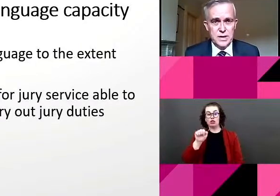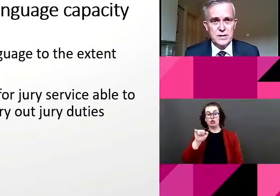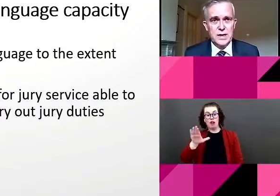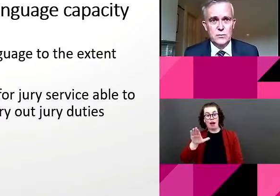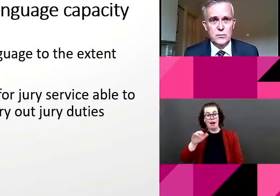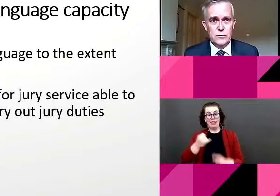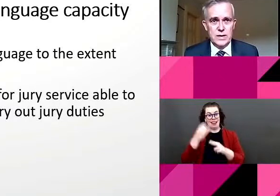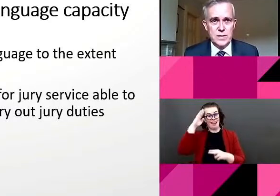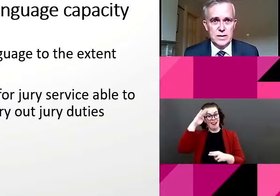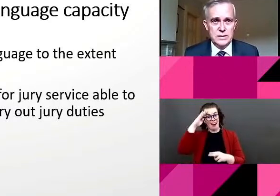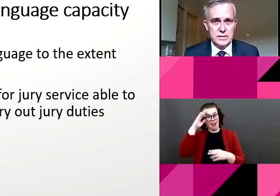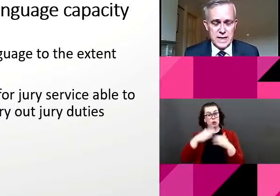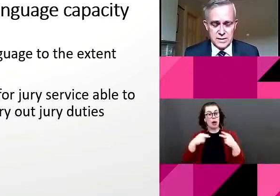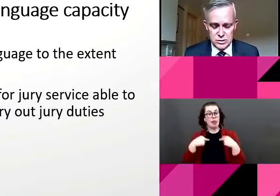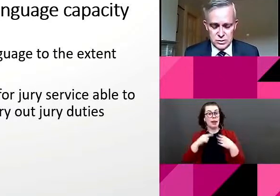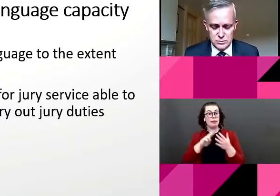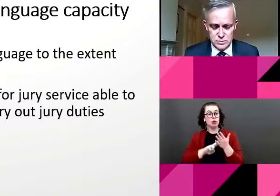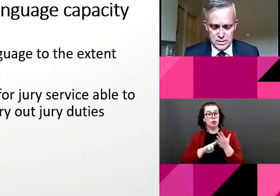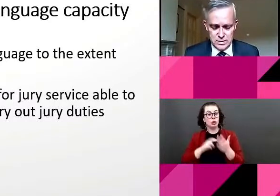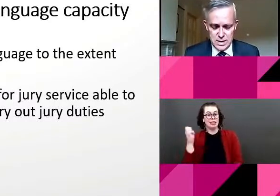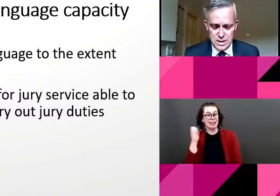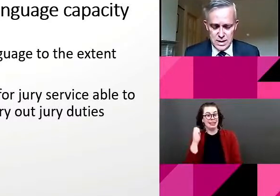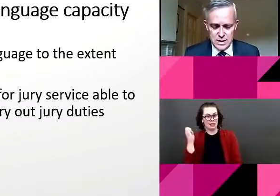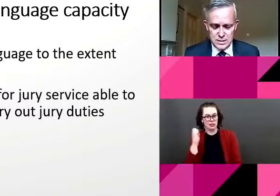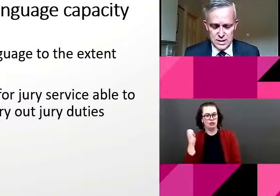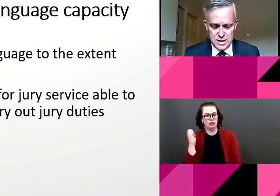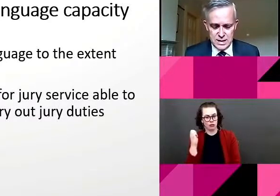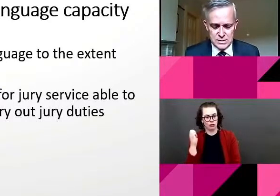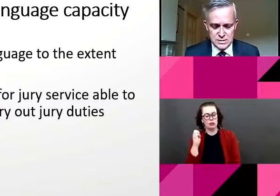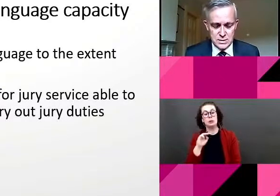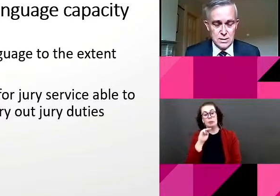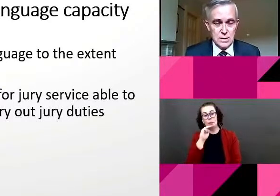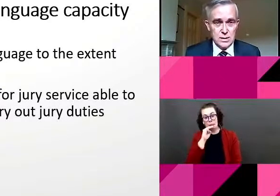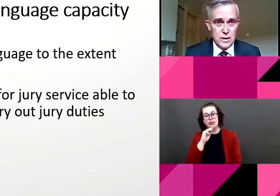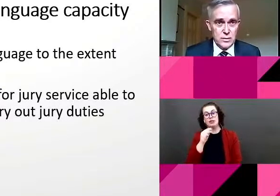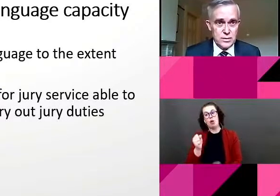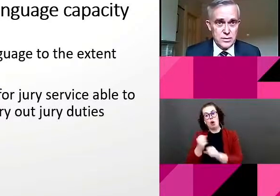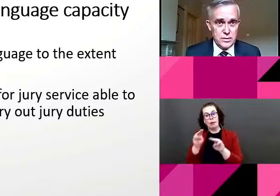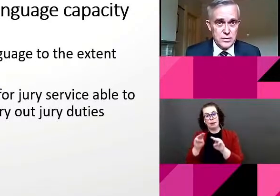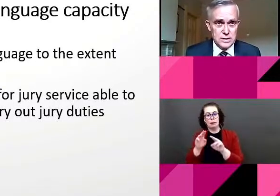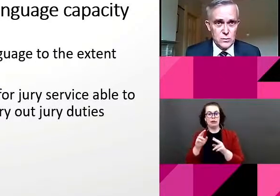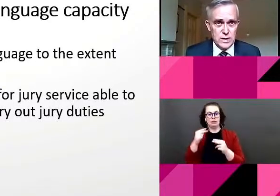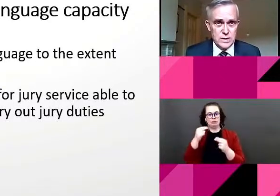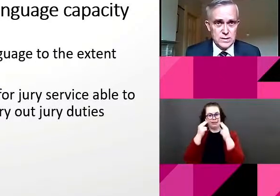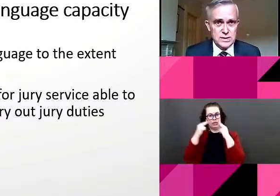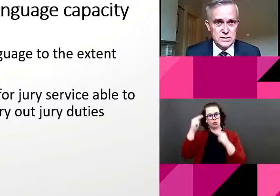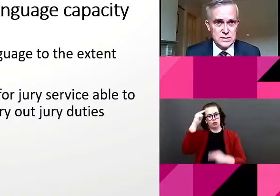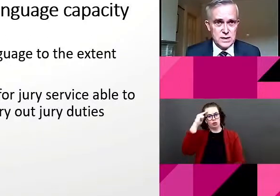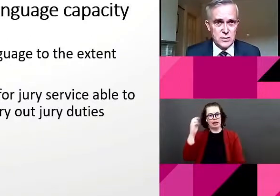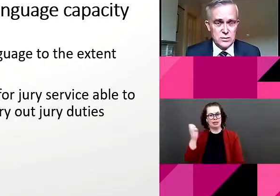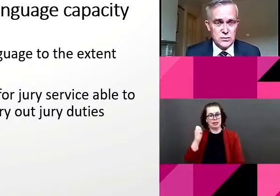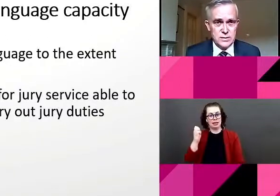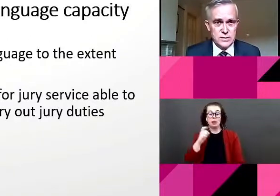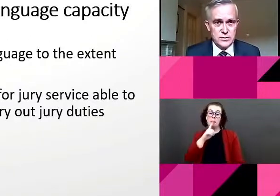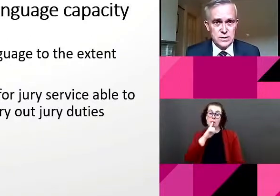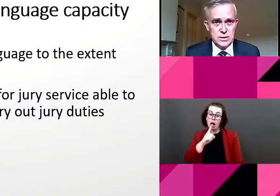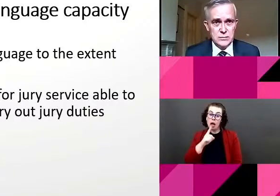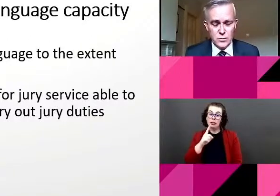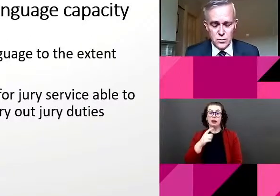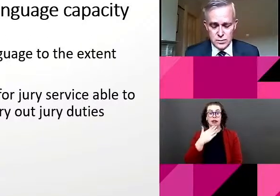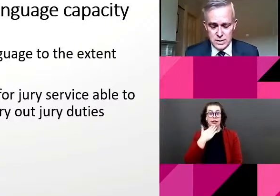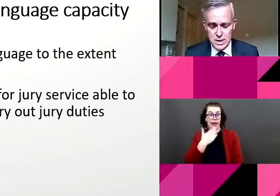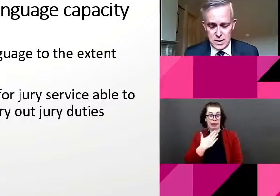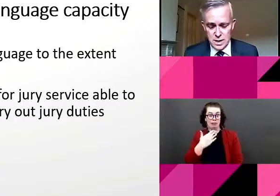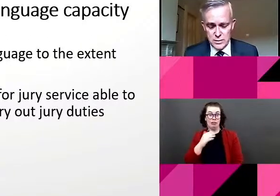language, then we recommended that that should be the case. Now, thankfully as well, since our